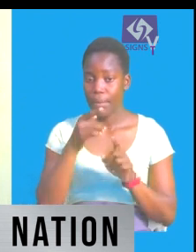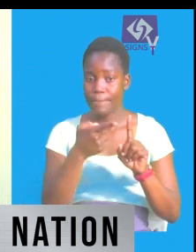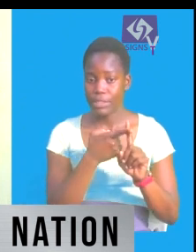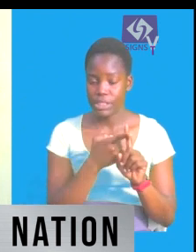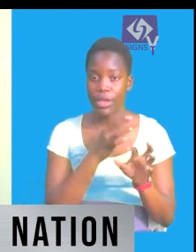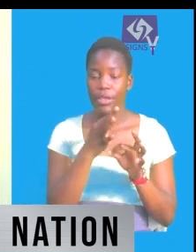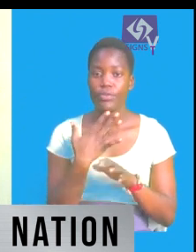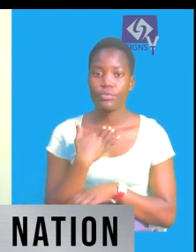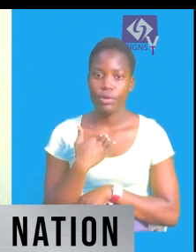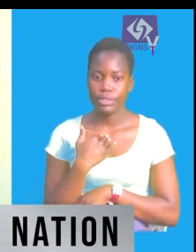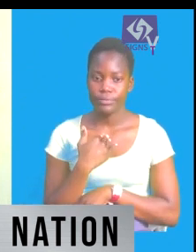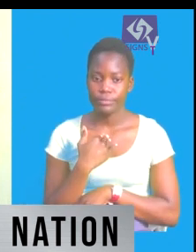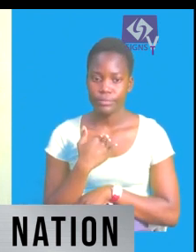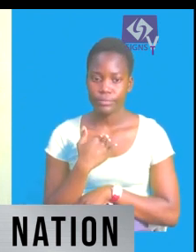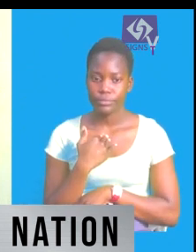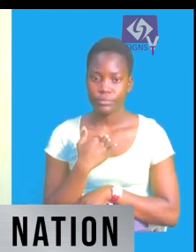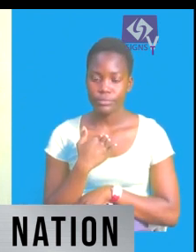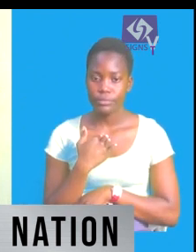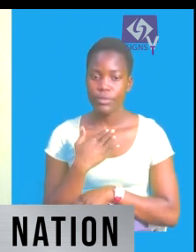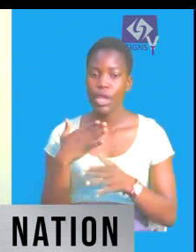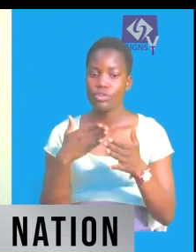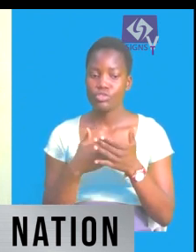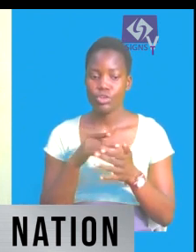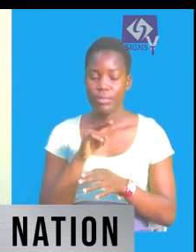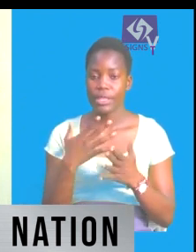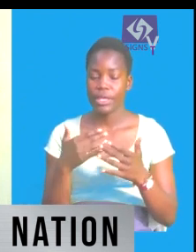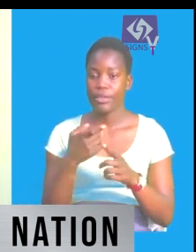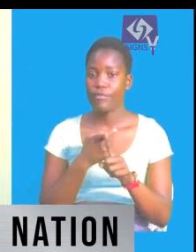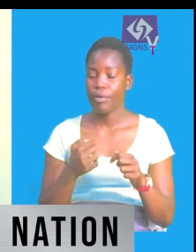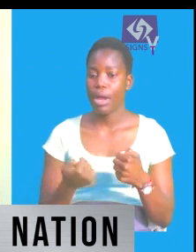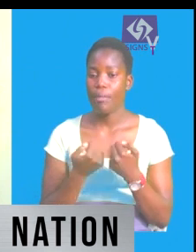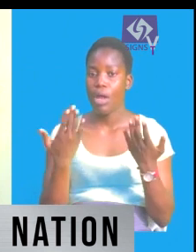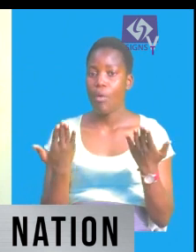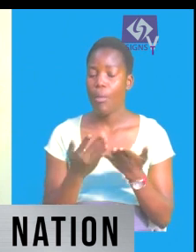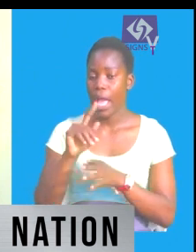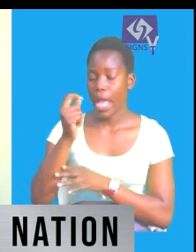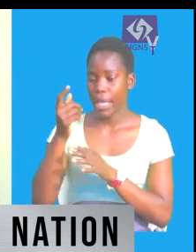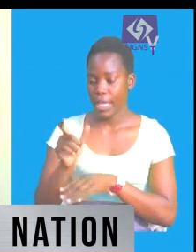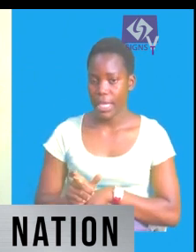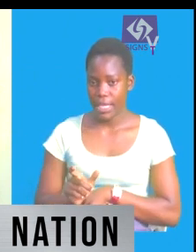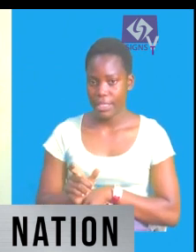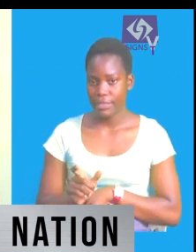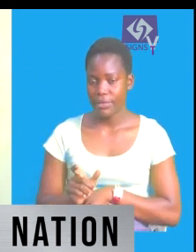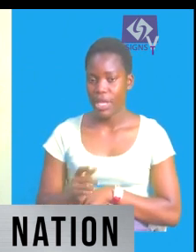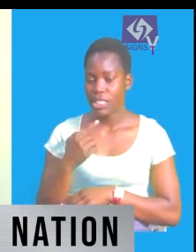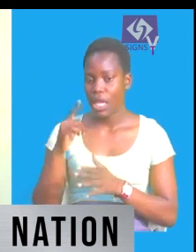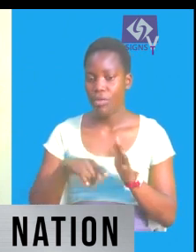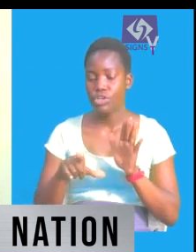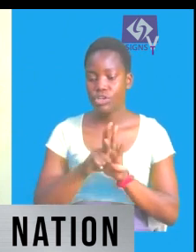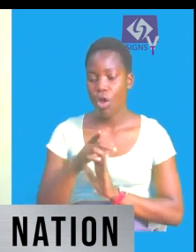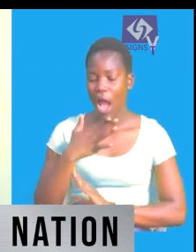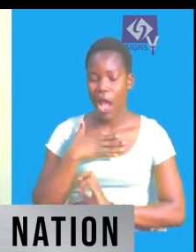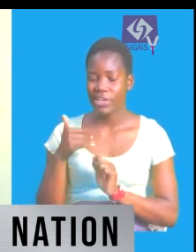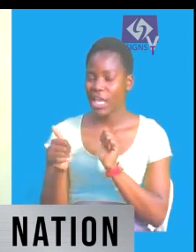wants to stop these things from happening, where Kenyans think, sheria yetu hakuna mali inatupeleka,